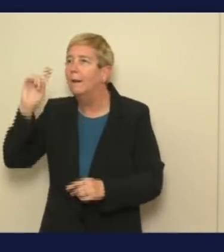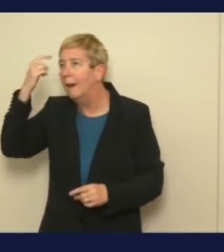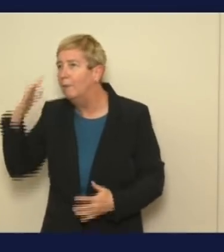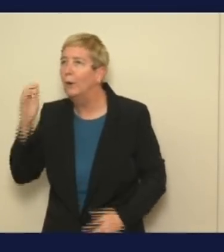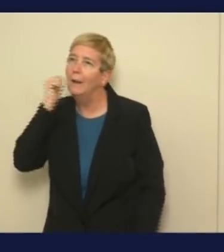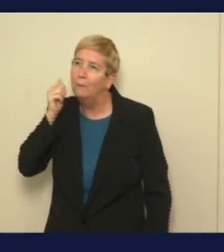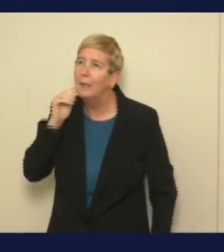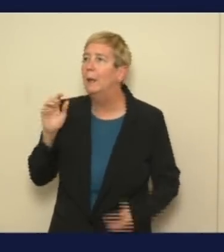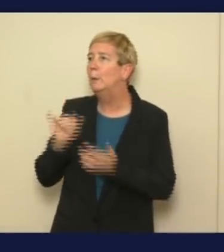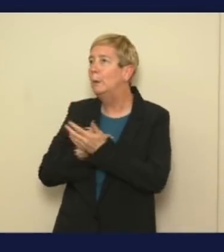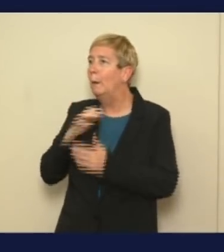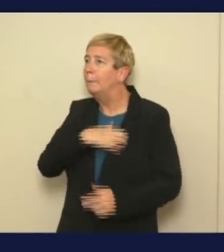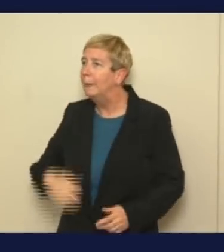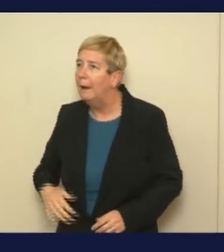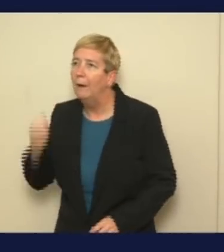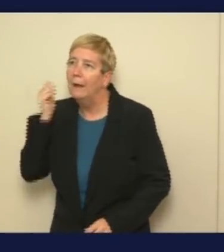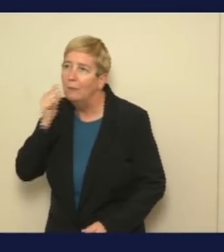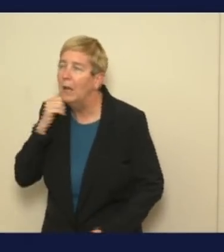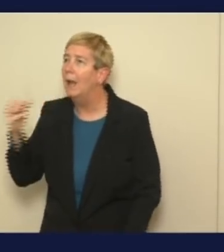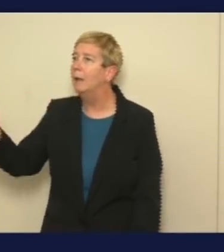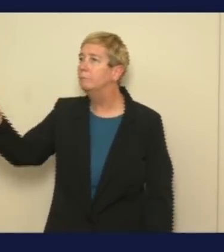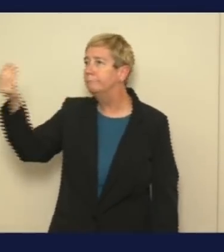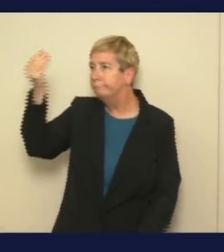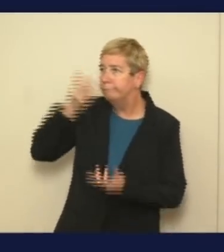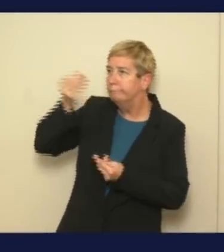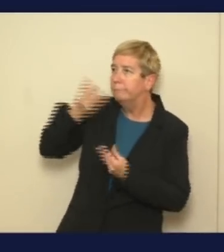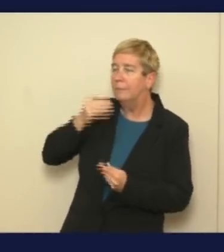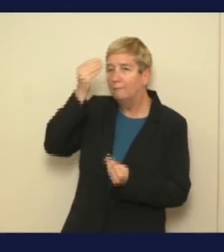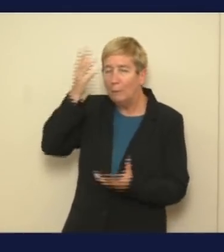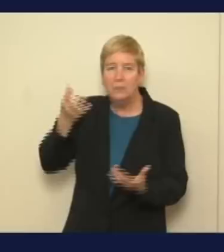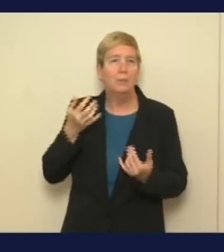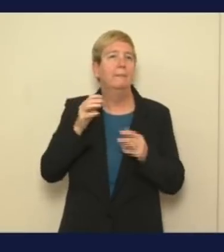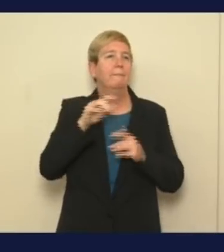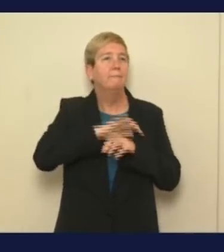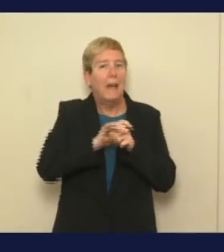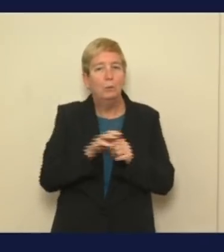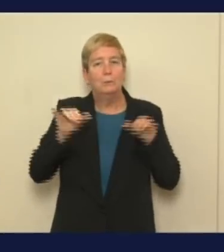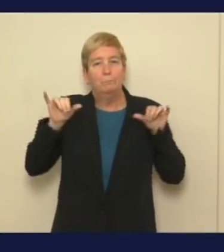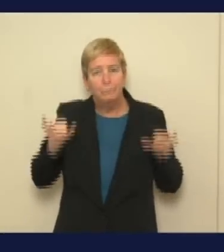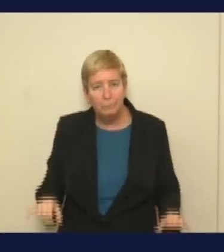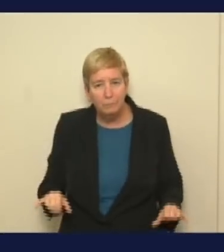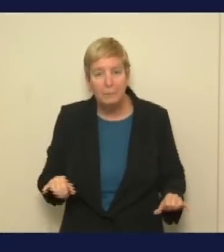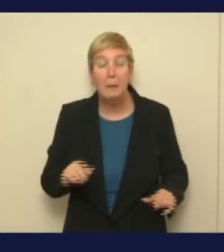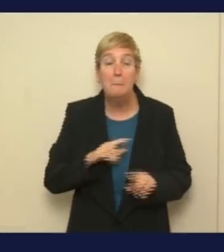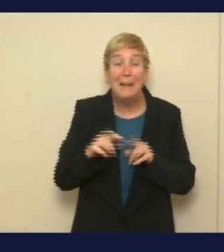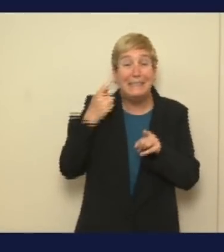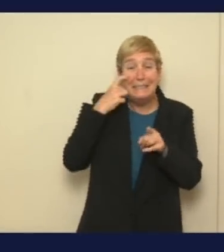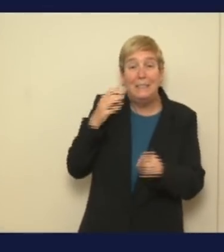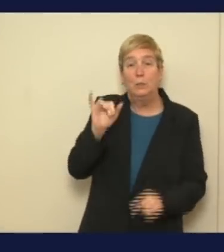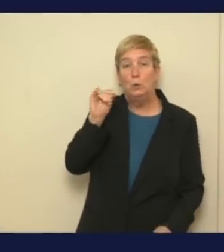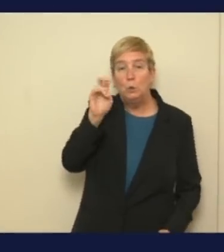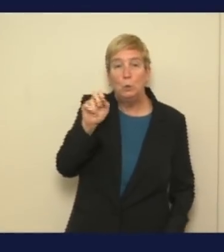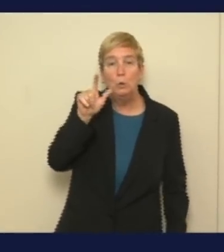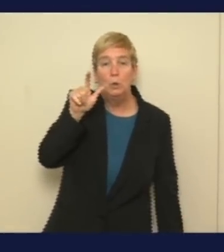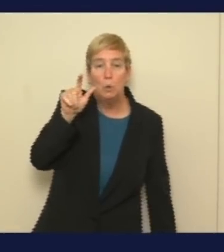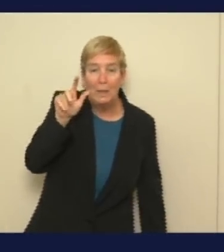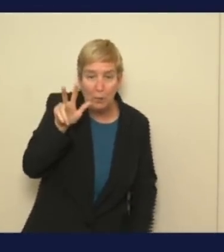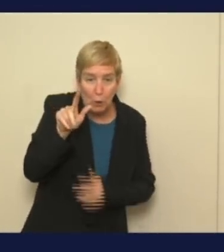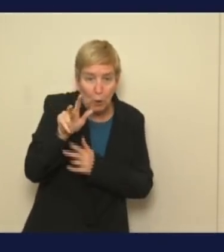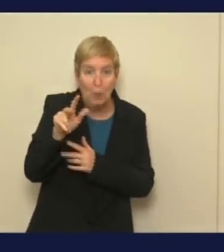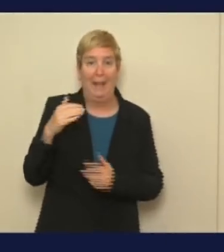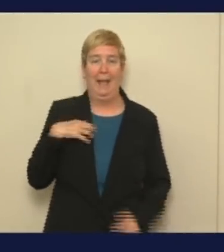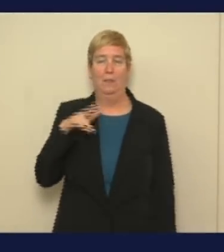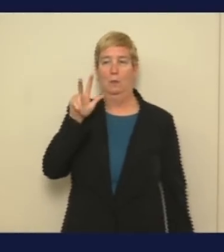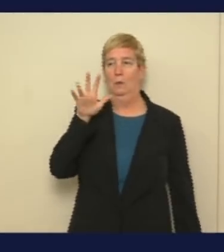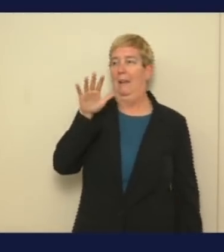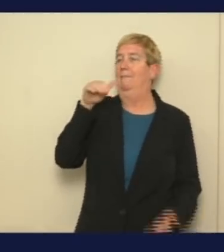June 23rd, we had 35,000 cases on that day in the U.S., the most in a single day since